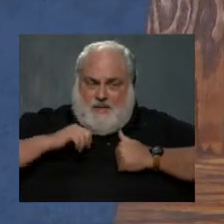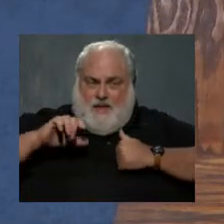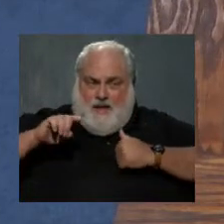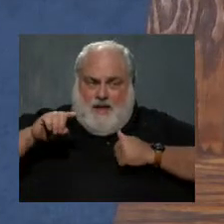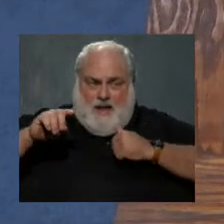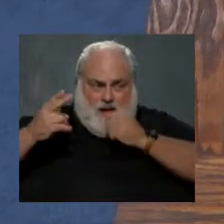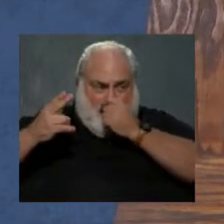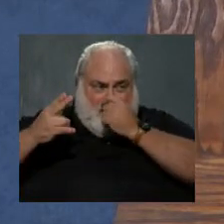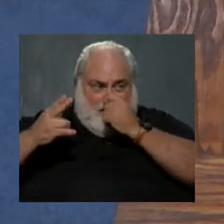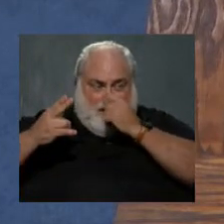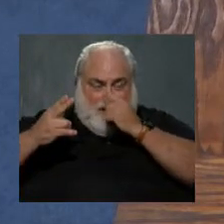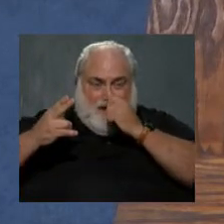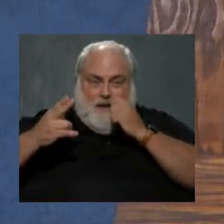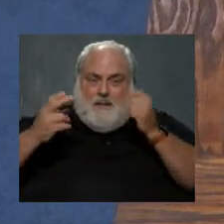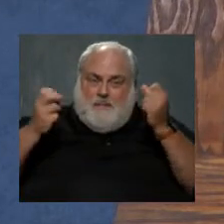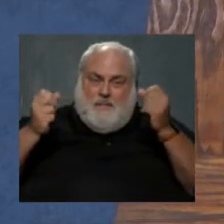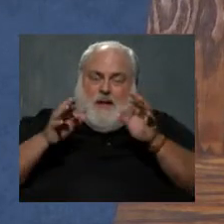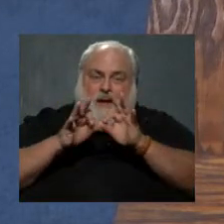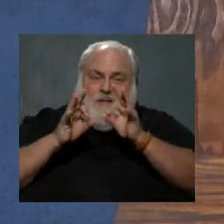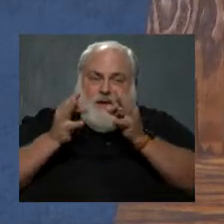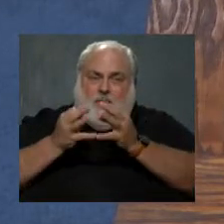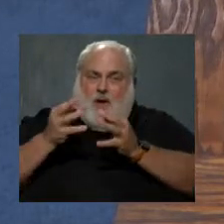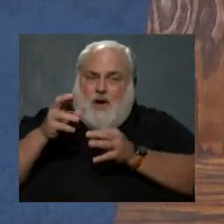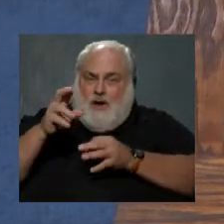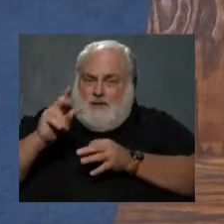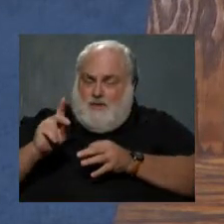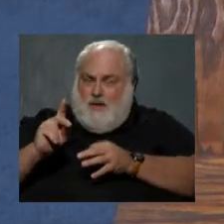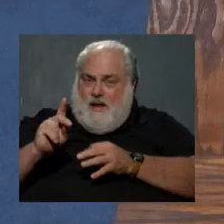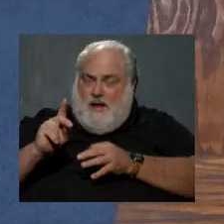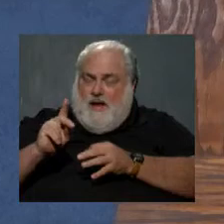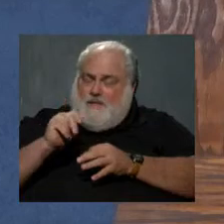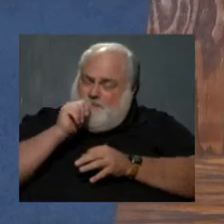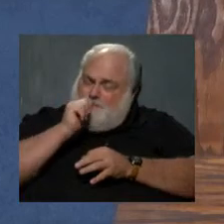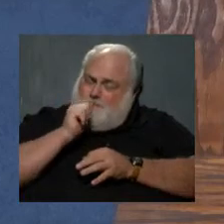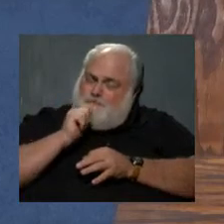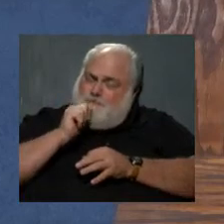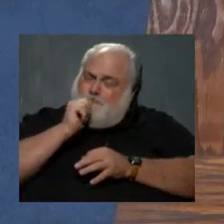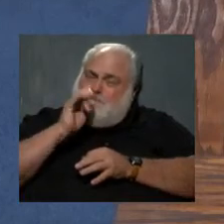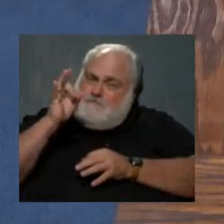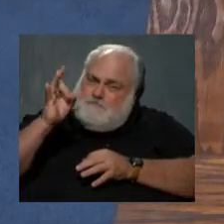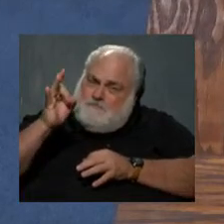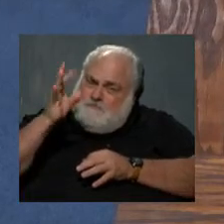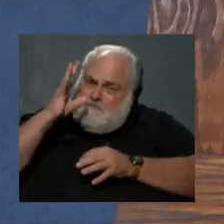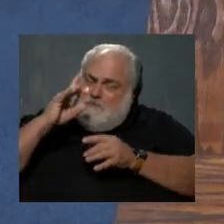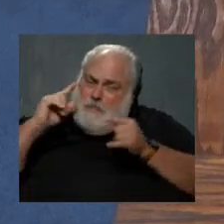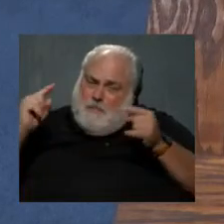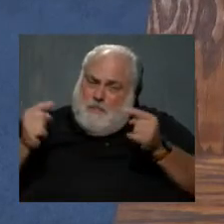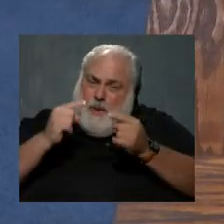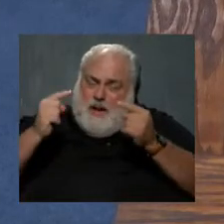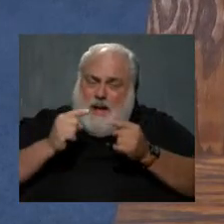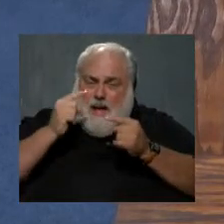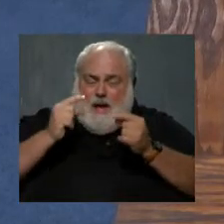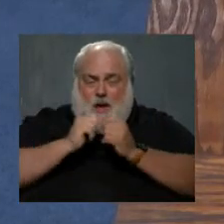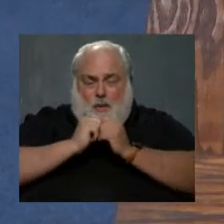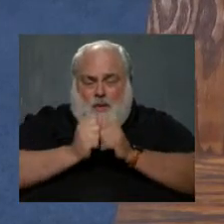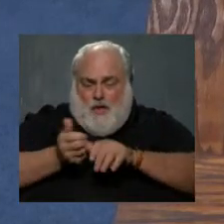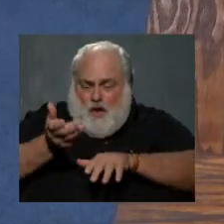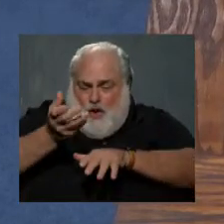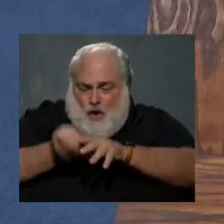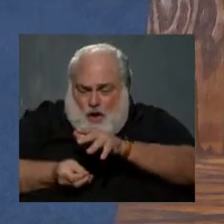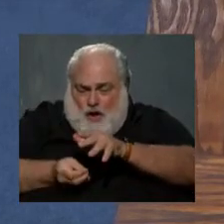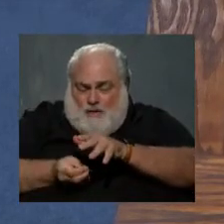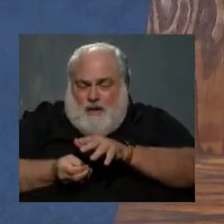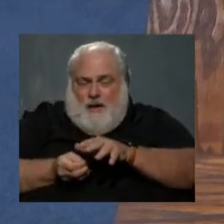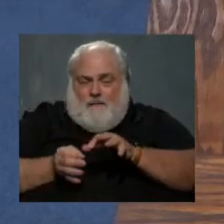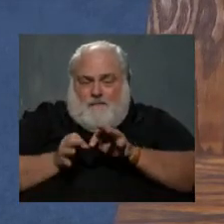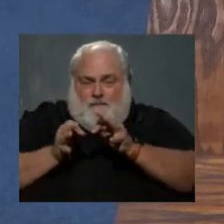CDH, although many families in Arkansas have endured the horrible pain and grief associated with the loss of loved ones